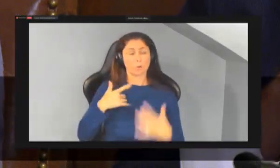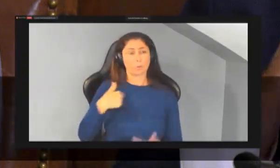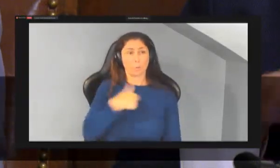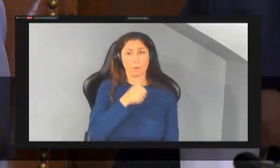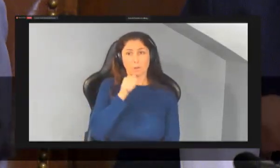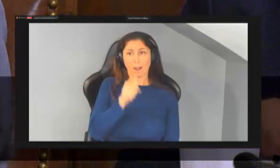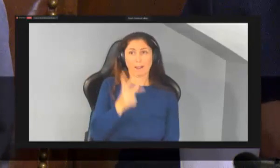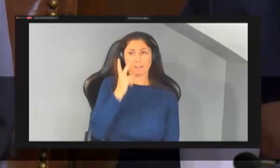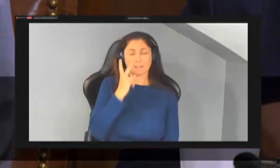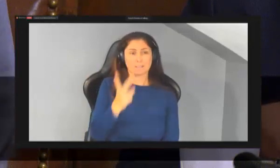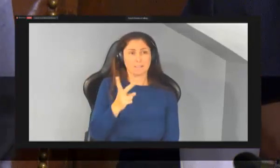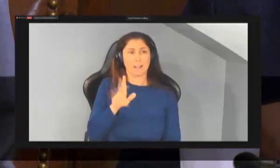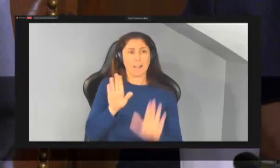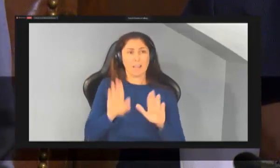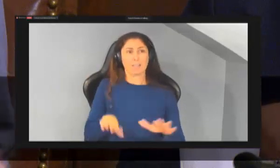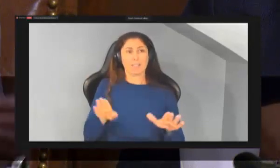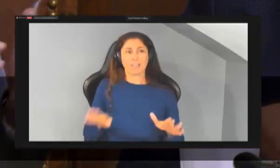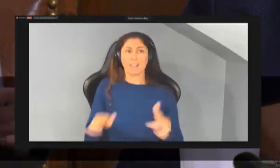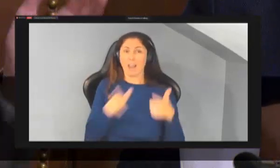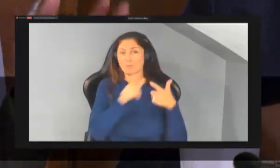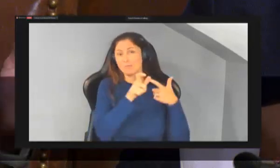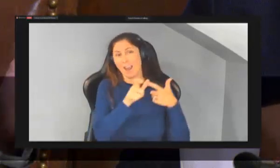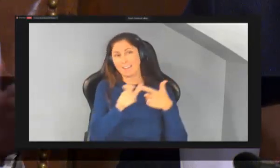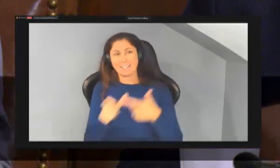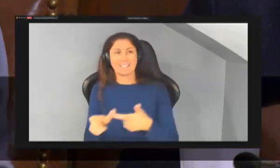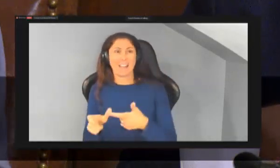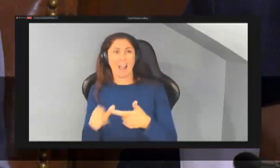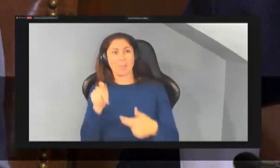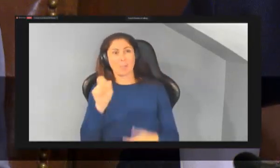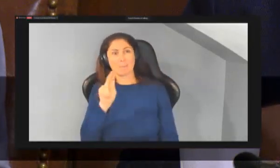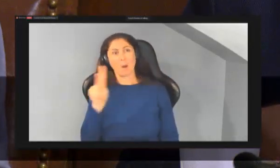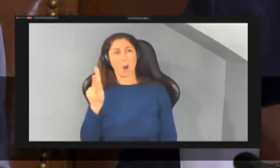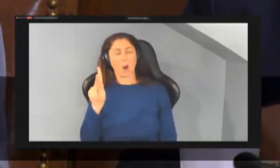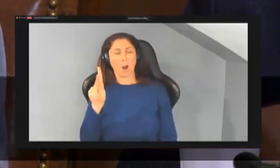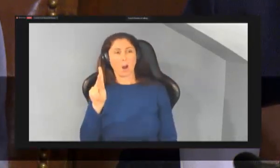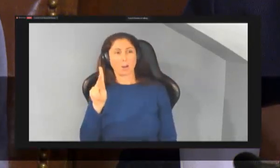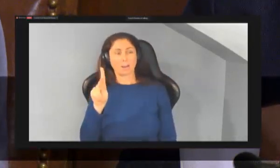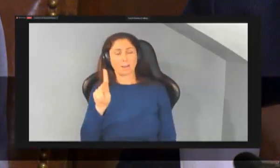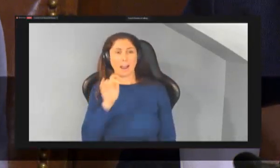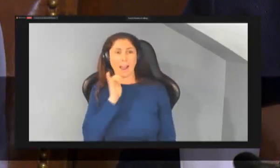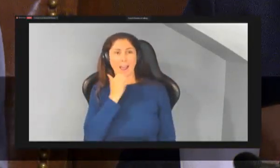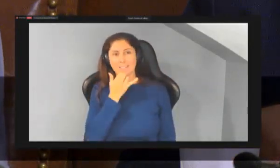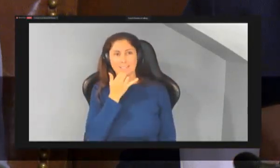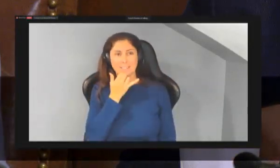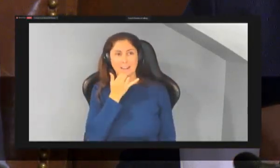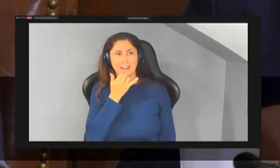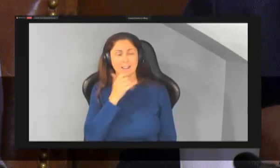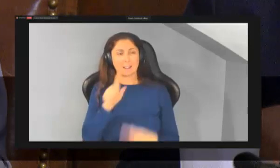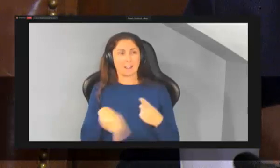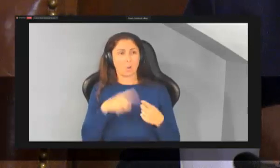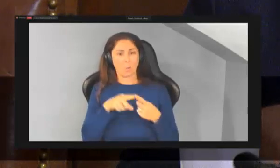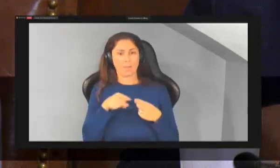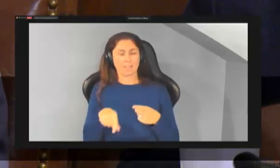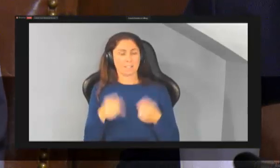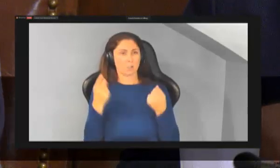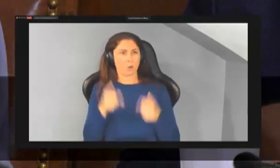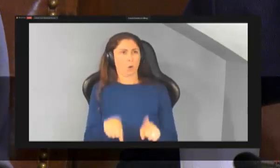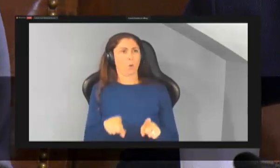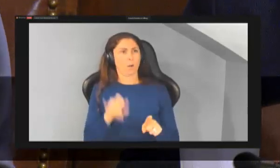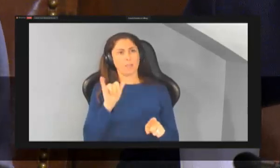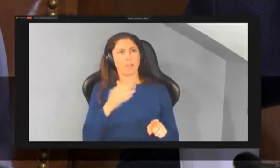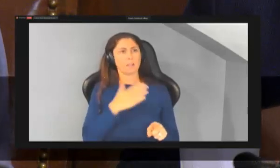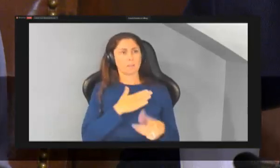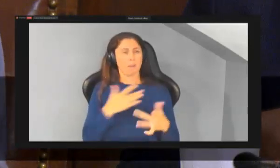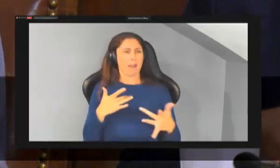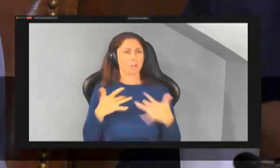the kid running down from Somerset from Frick Park into the, you know, Frick Park accidentally when this is occurring. That's my major concern as